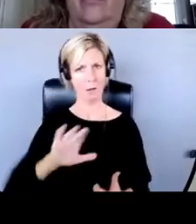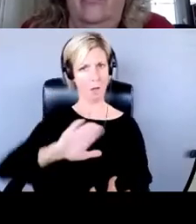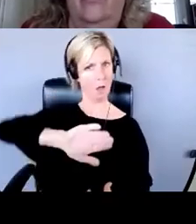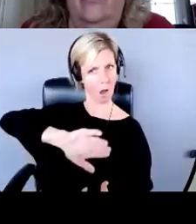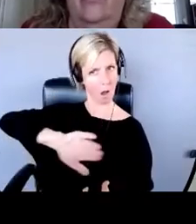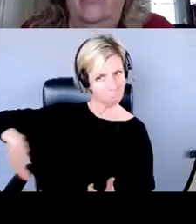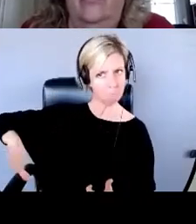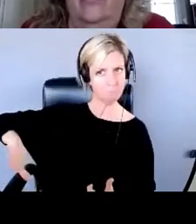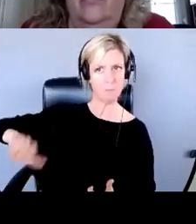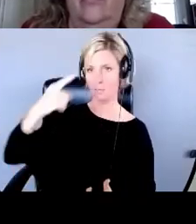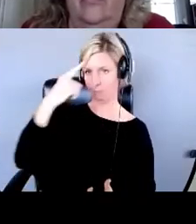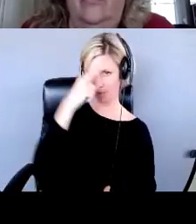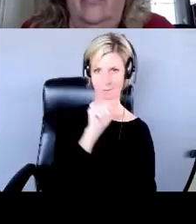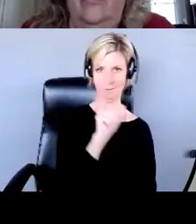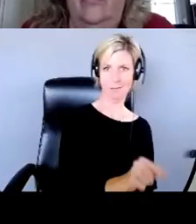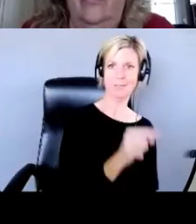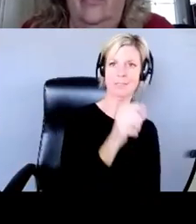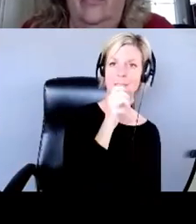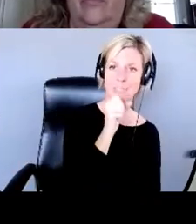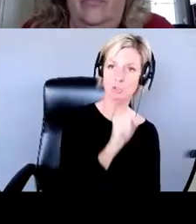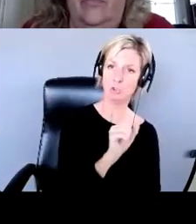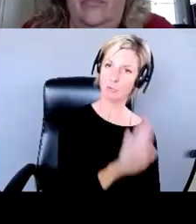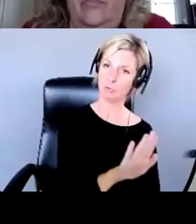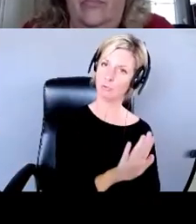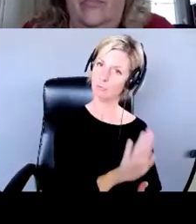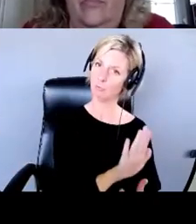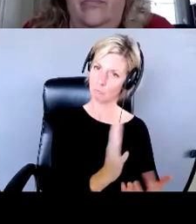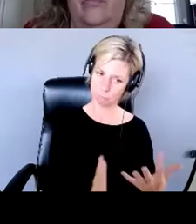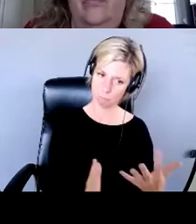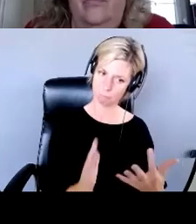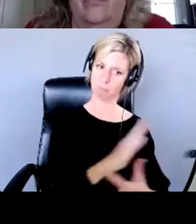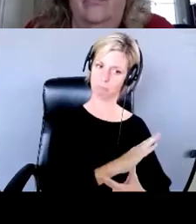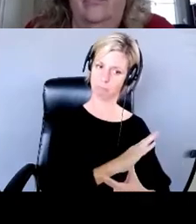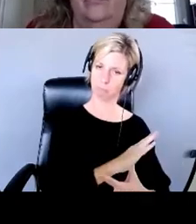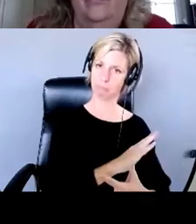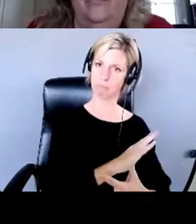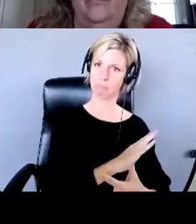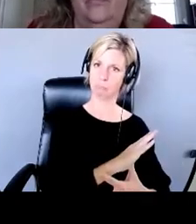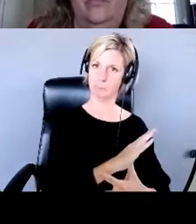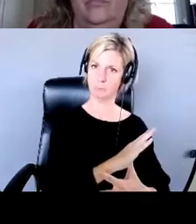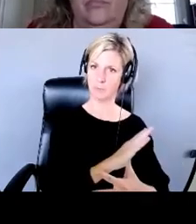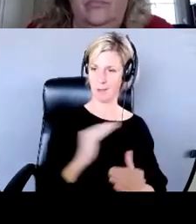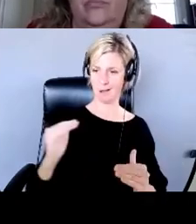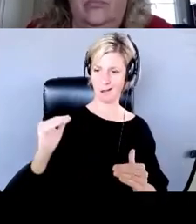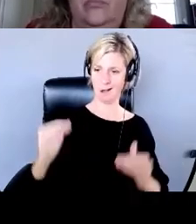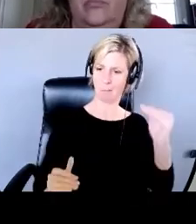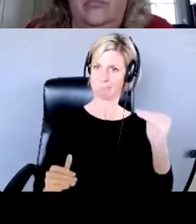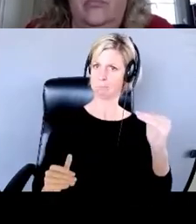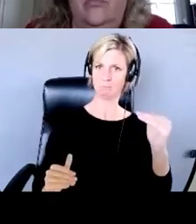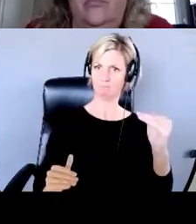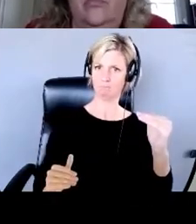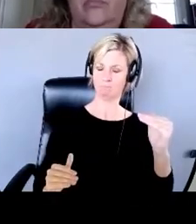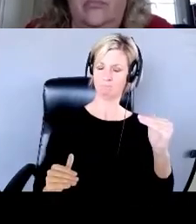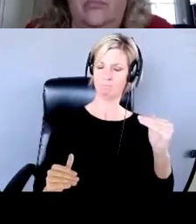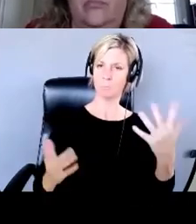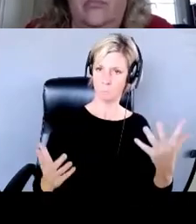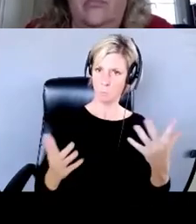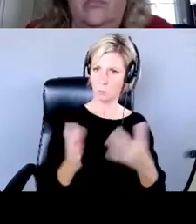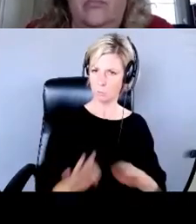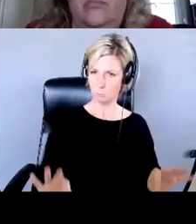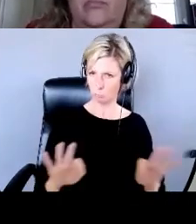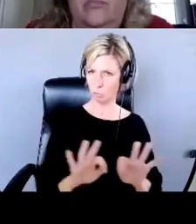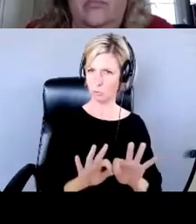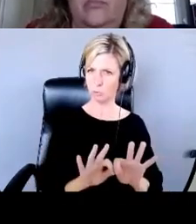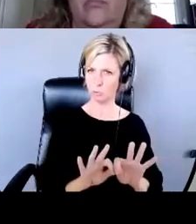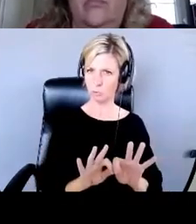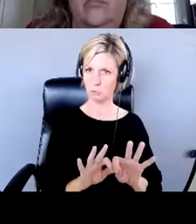with people in the family so that you can help them trust that you're going to be